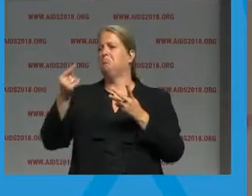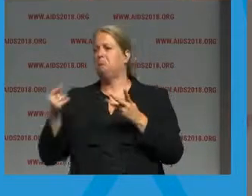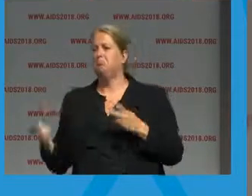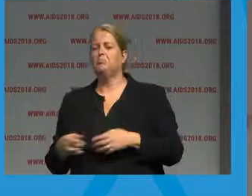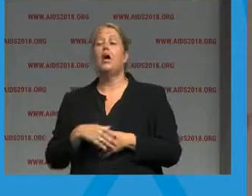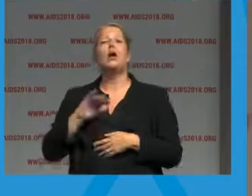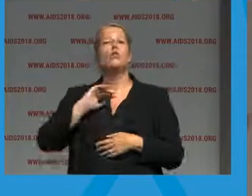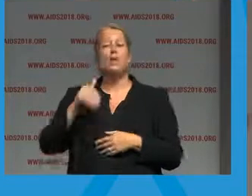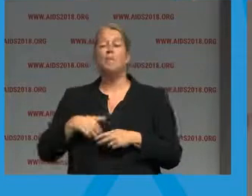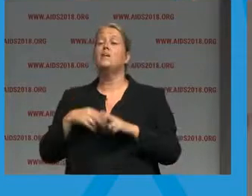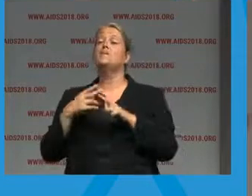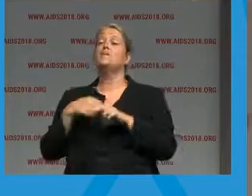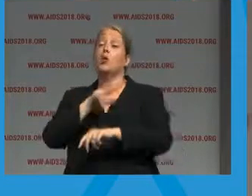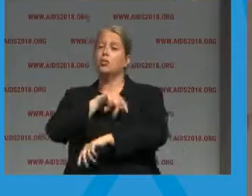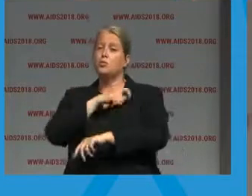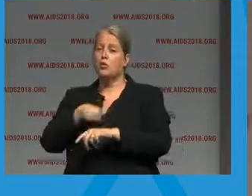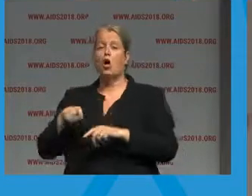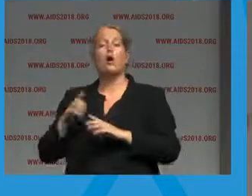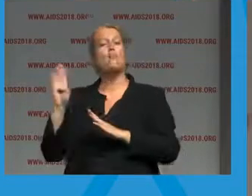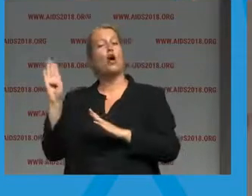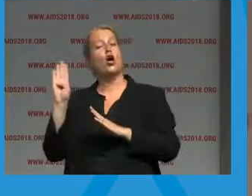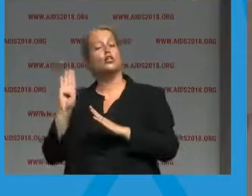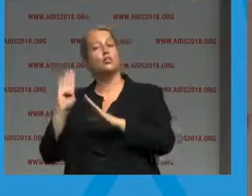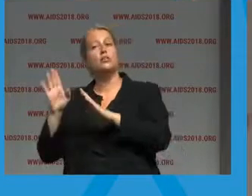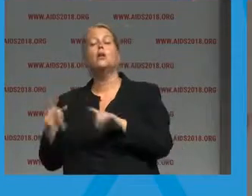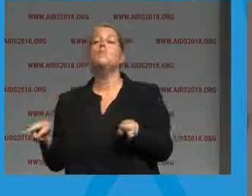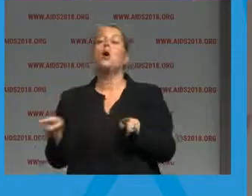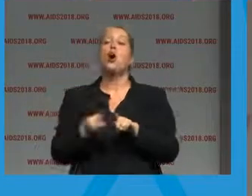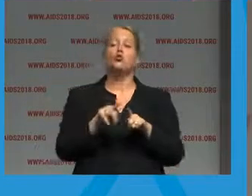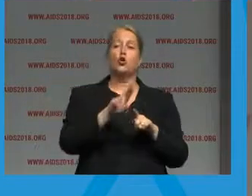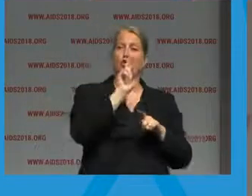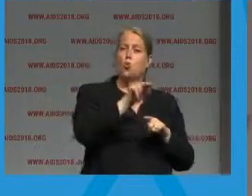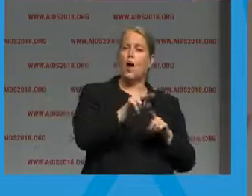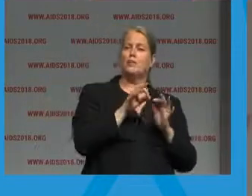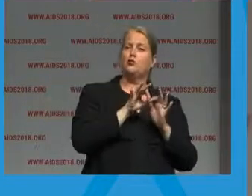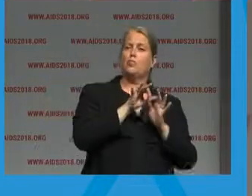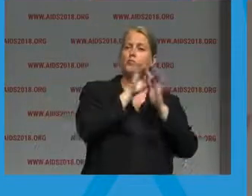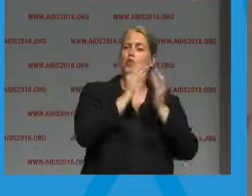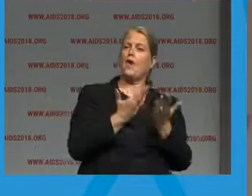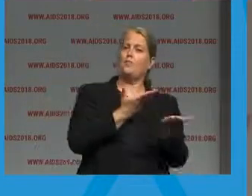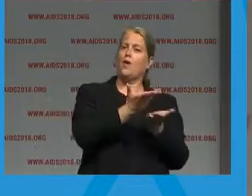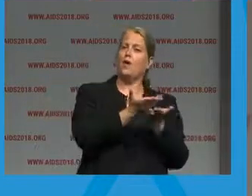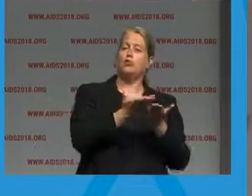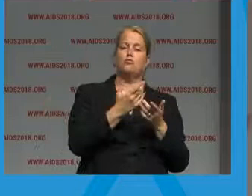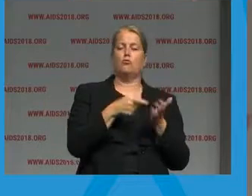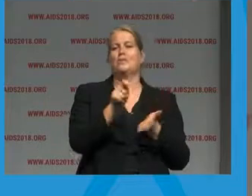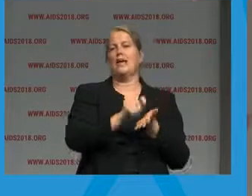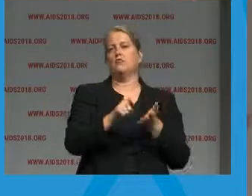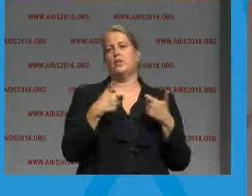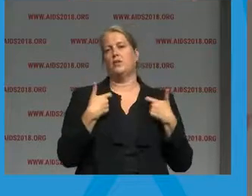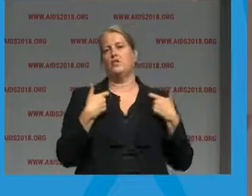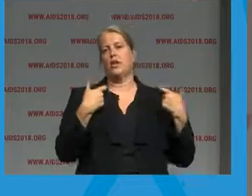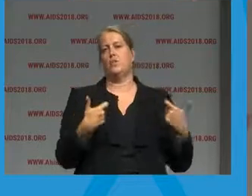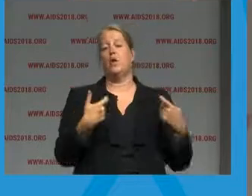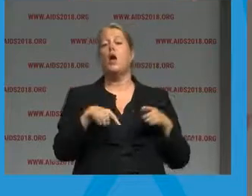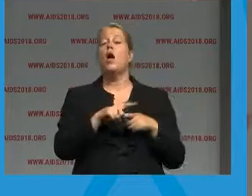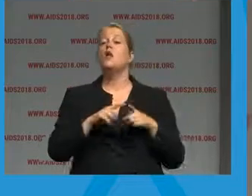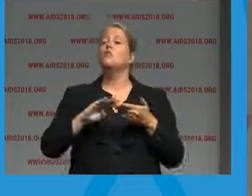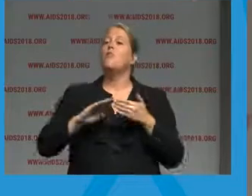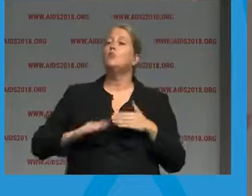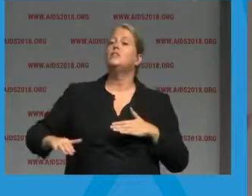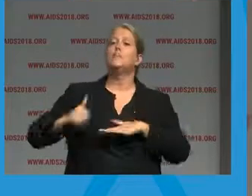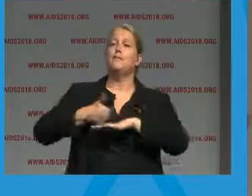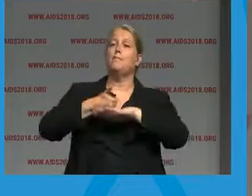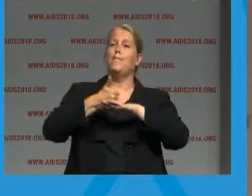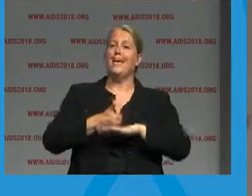Women's Hospital in Boston. He also serves as a UN Special Advisor to the Secretary General on community-based medicine and